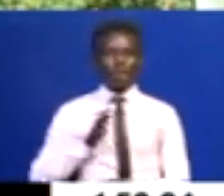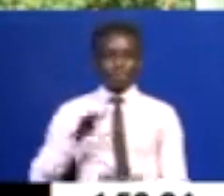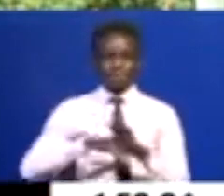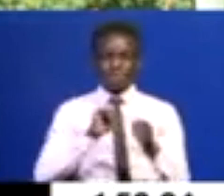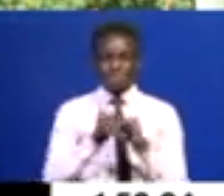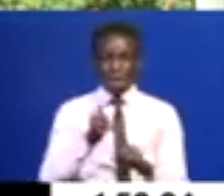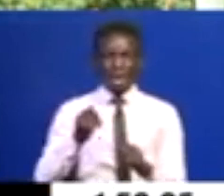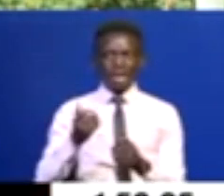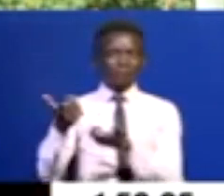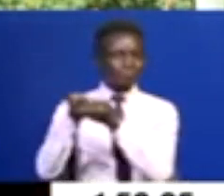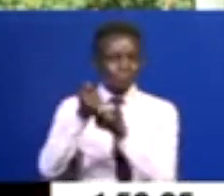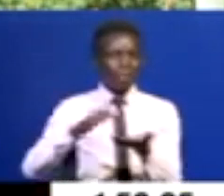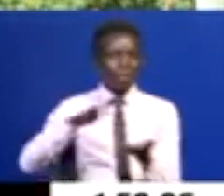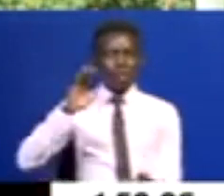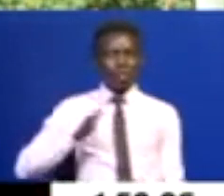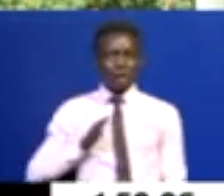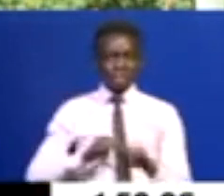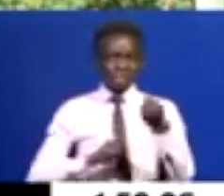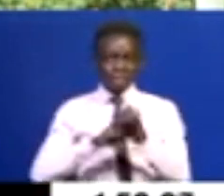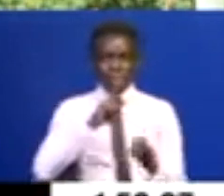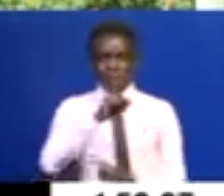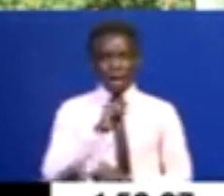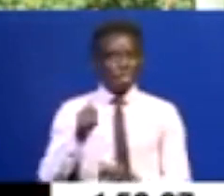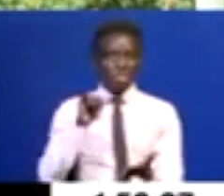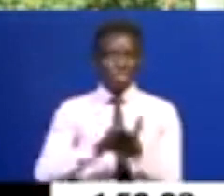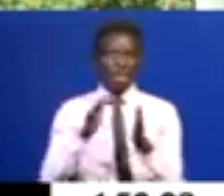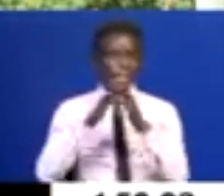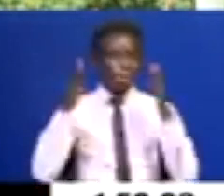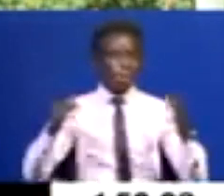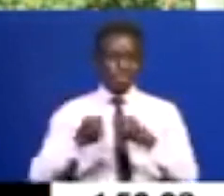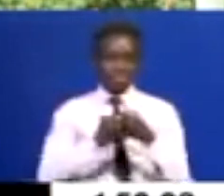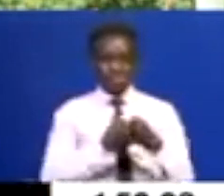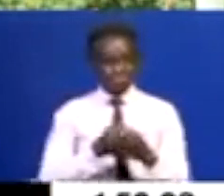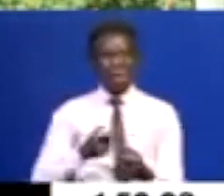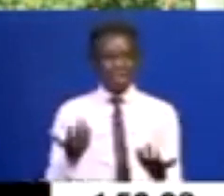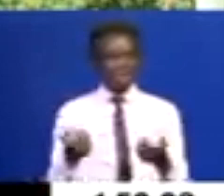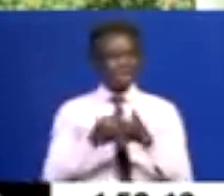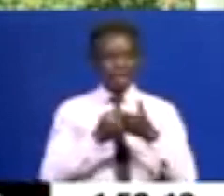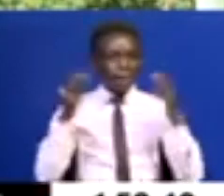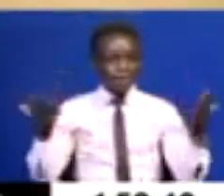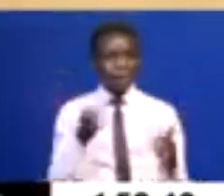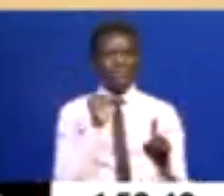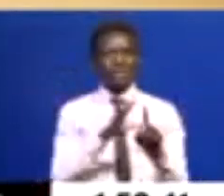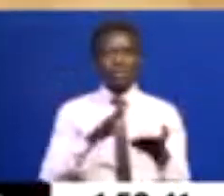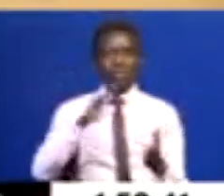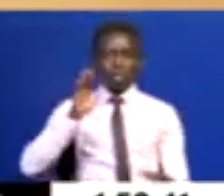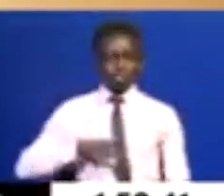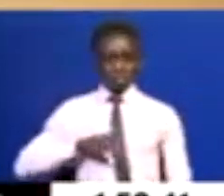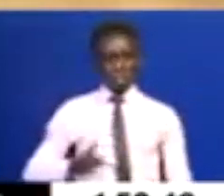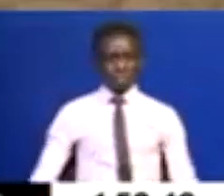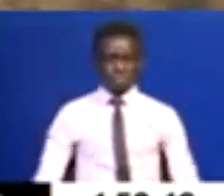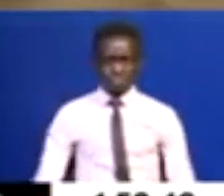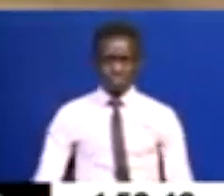able to support each other, that's the biggest thing for me, to inspire more women to take part. For me, that's a huge deal.